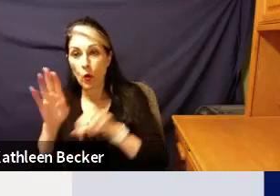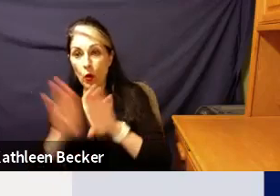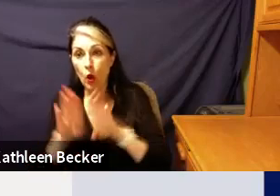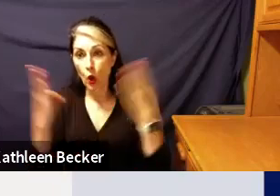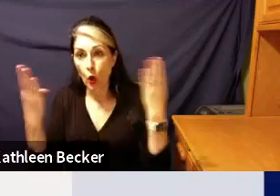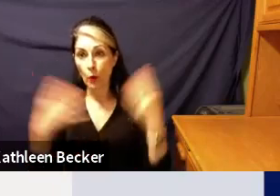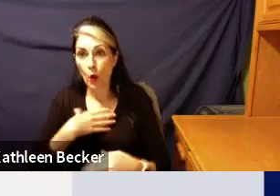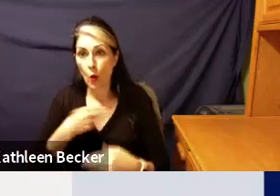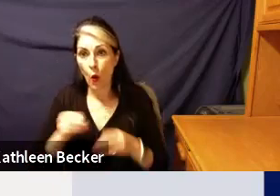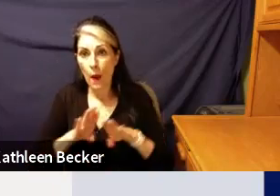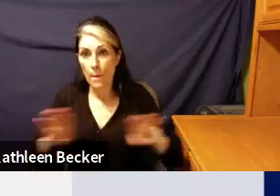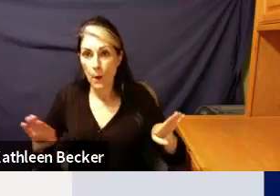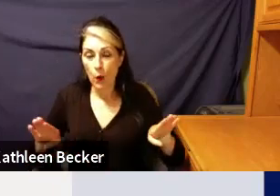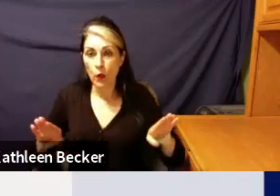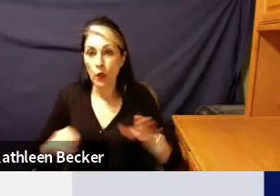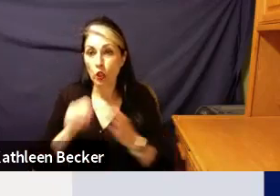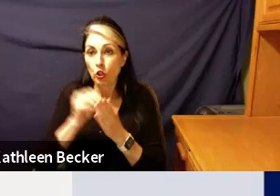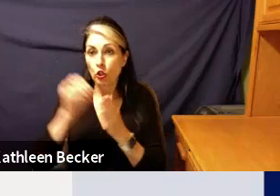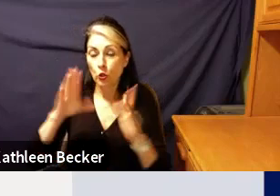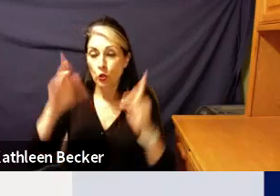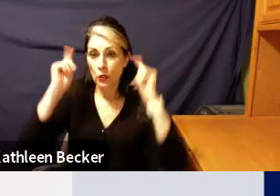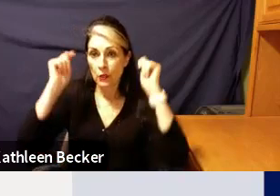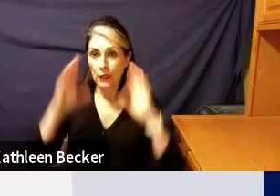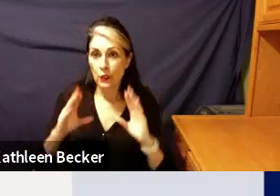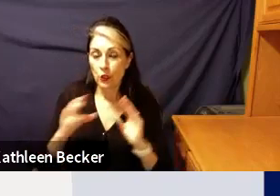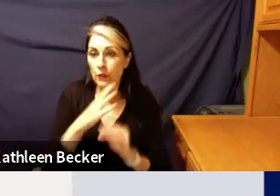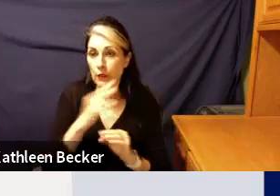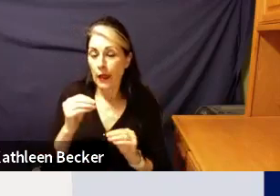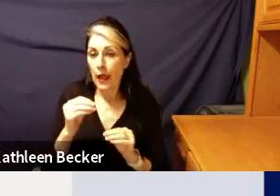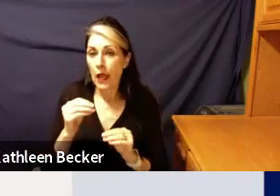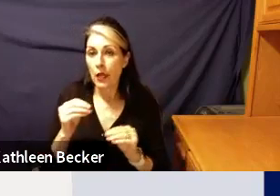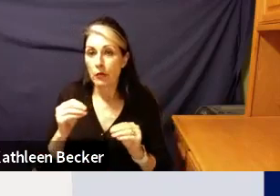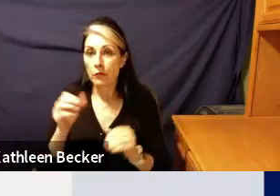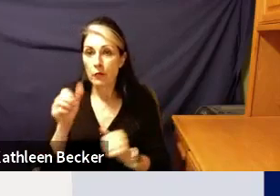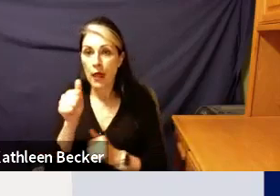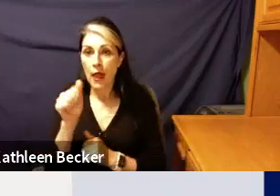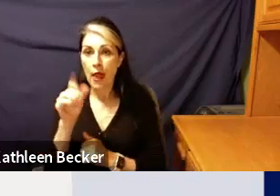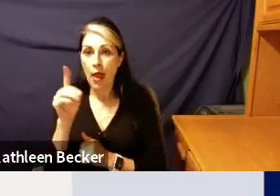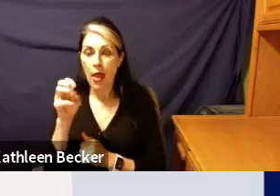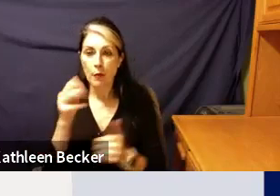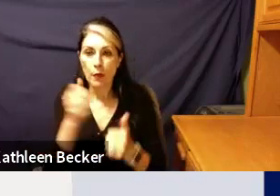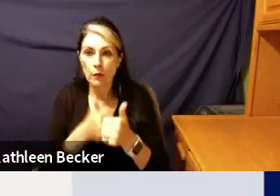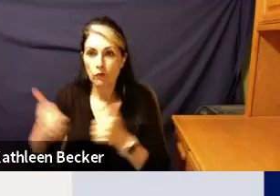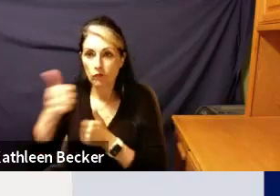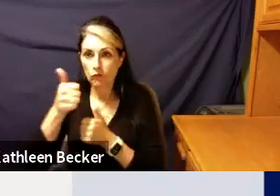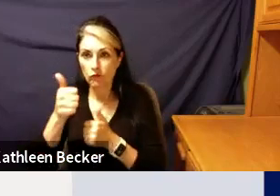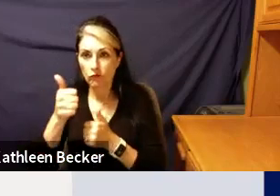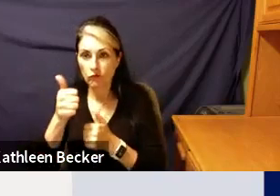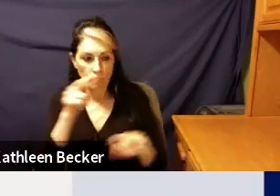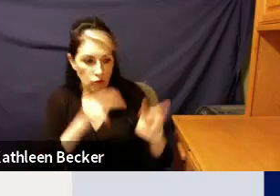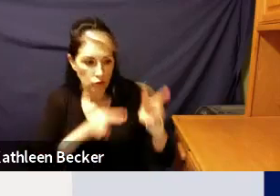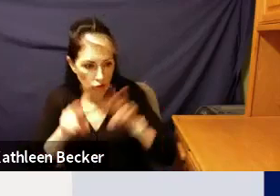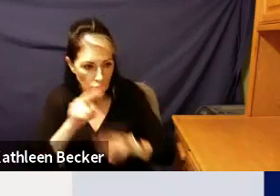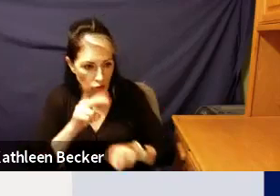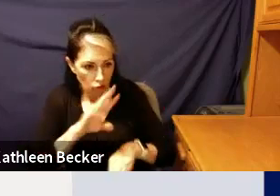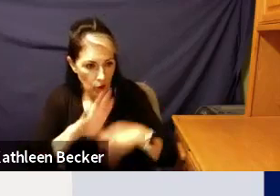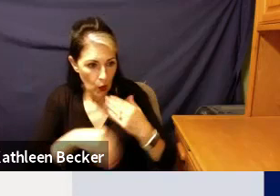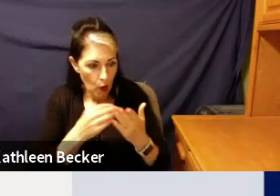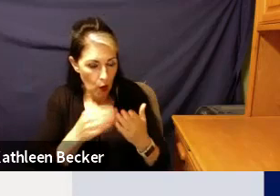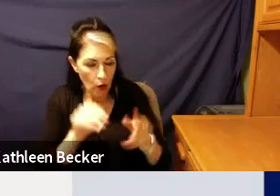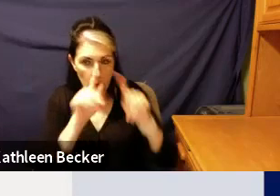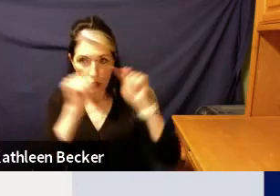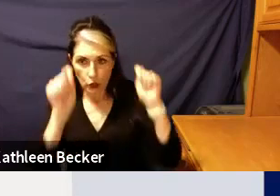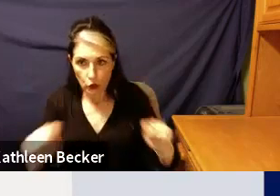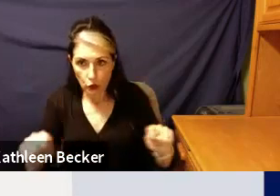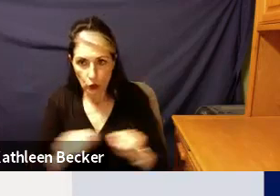whiteboard. Students, teachers, and administrators will be able to review all session transcripts, which allows